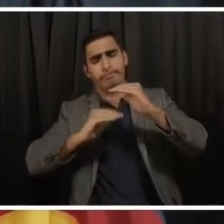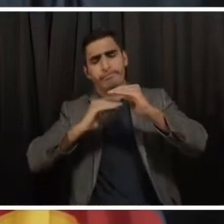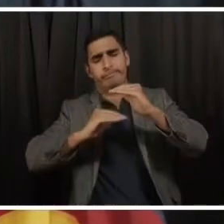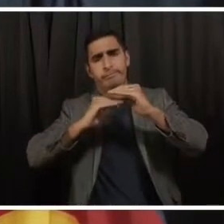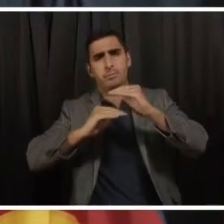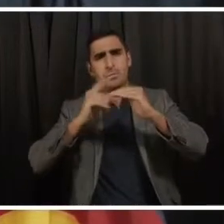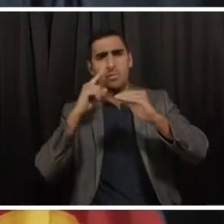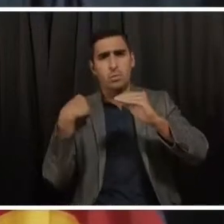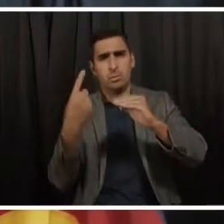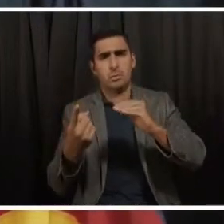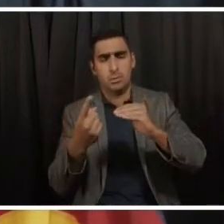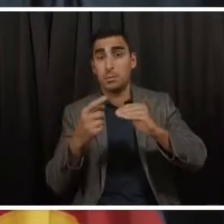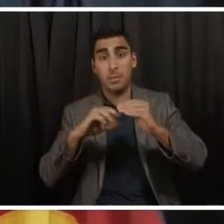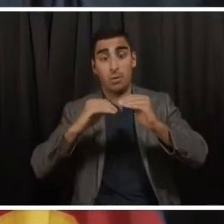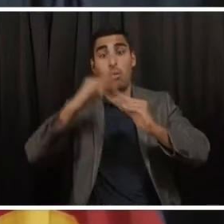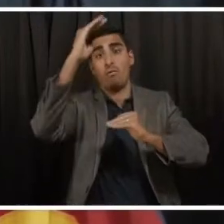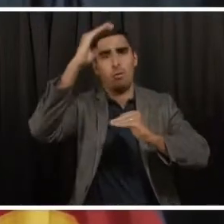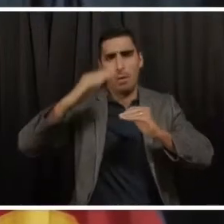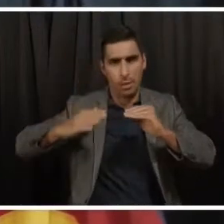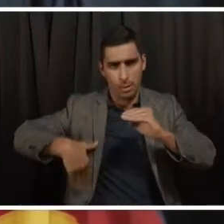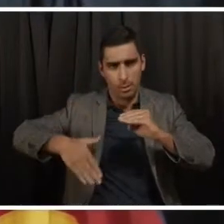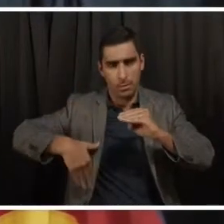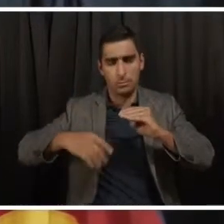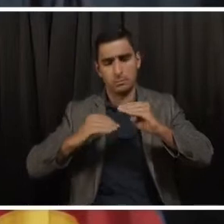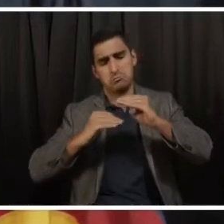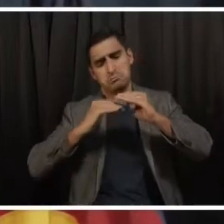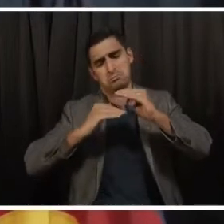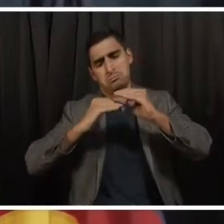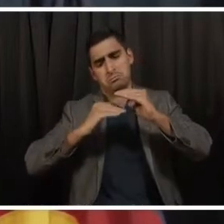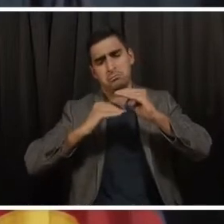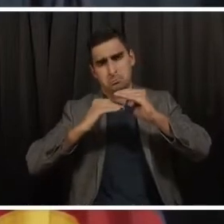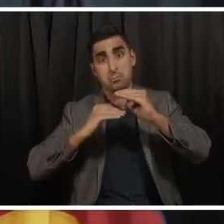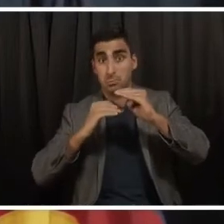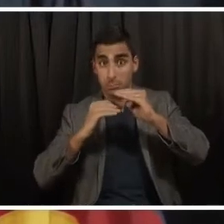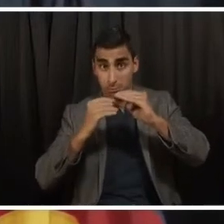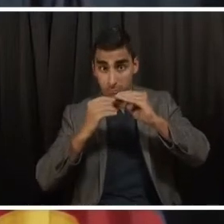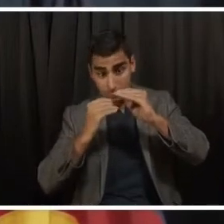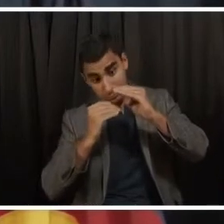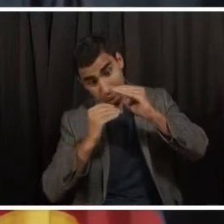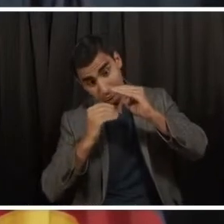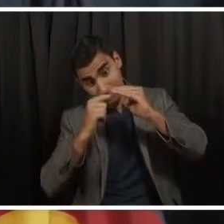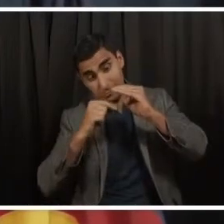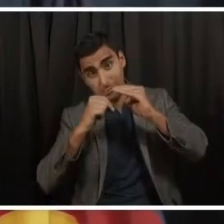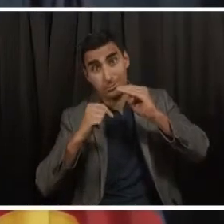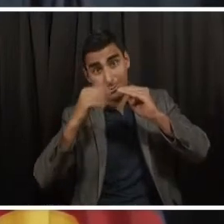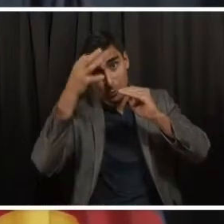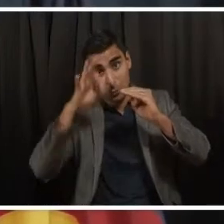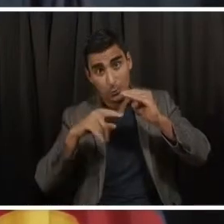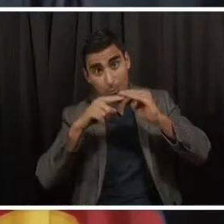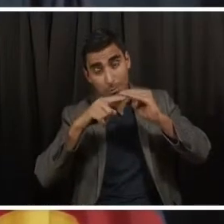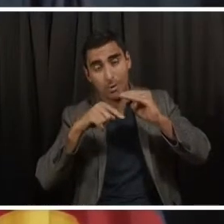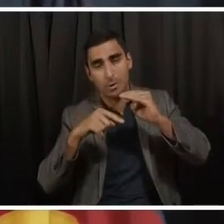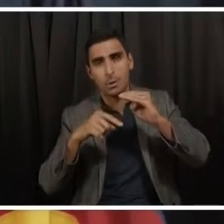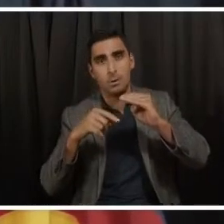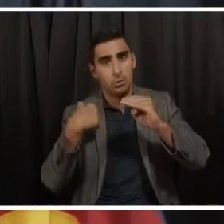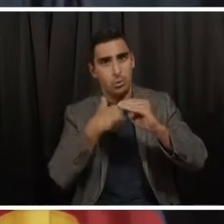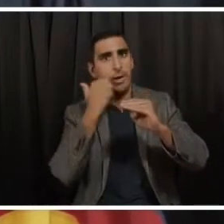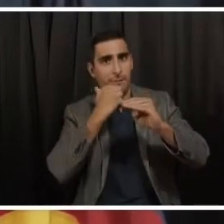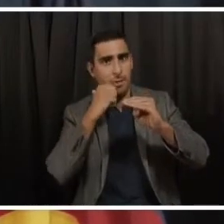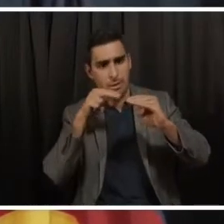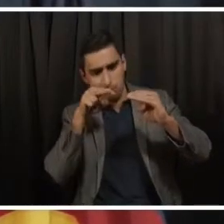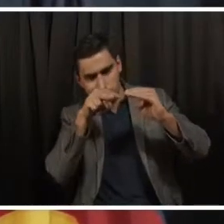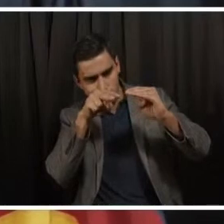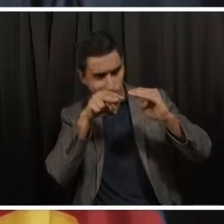which means we're not exceeding hospital capacity, but it's perilously close, and we watch that every day, and that's why we